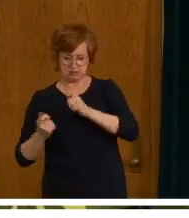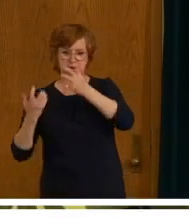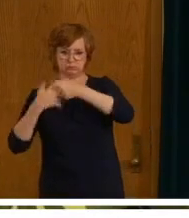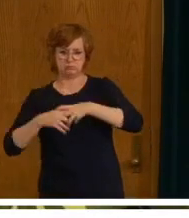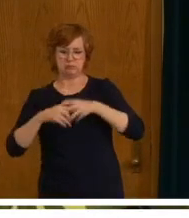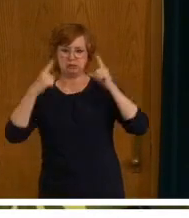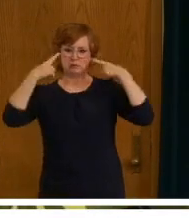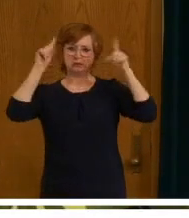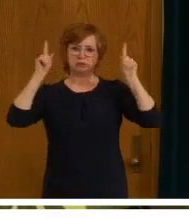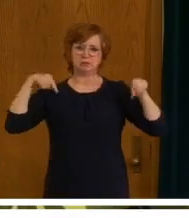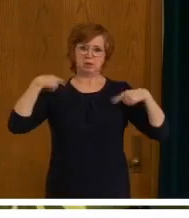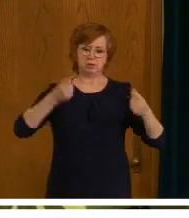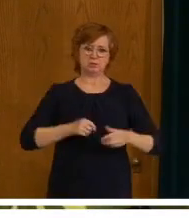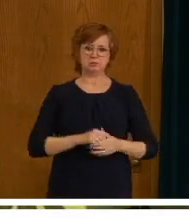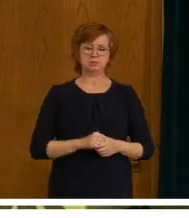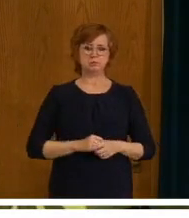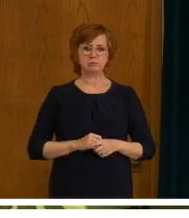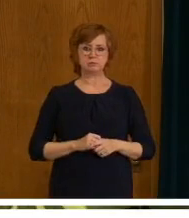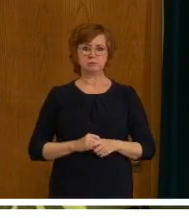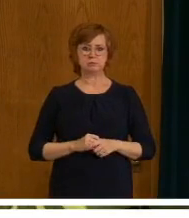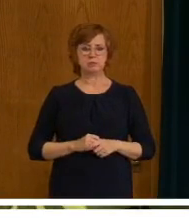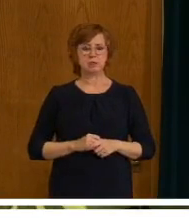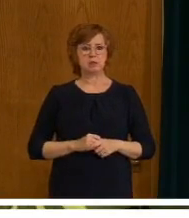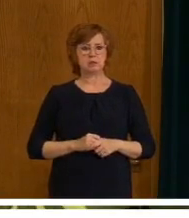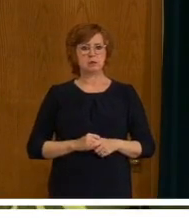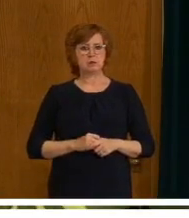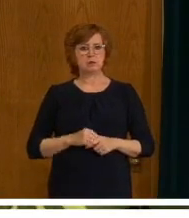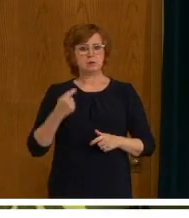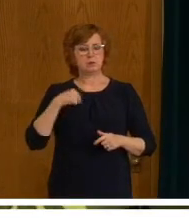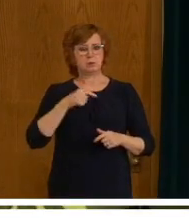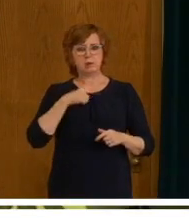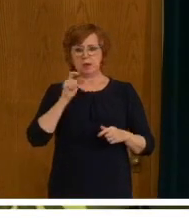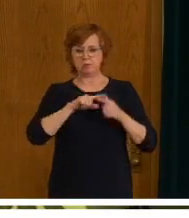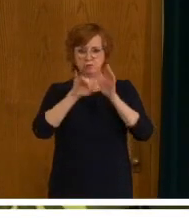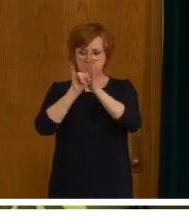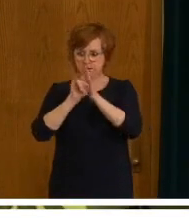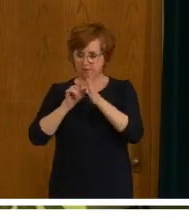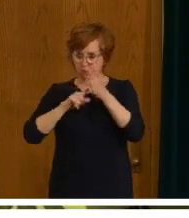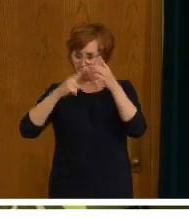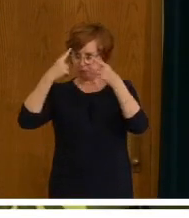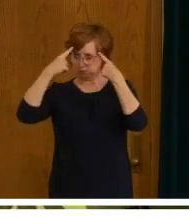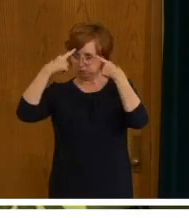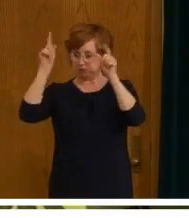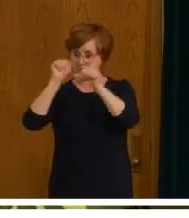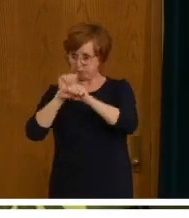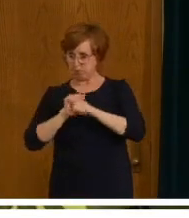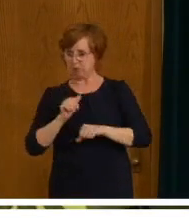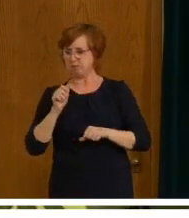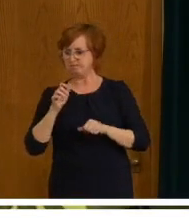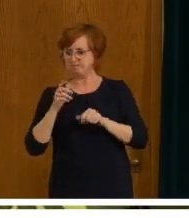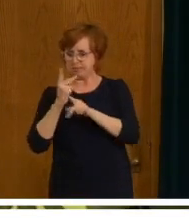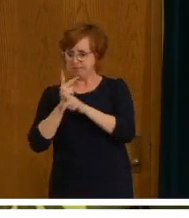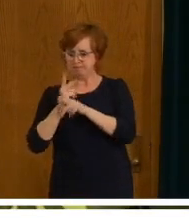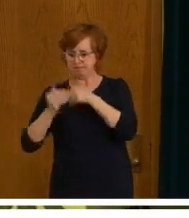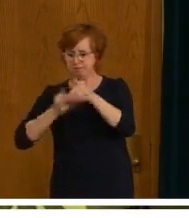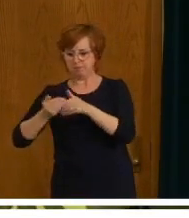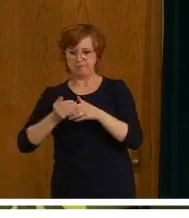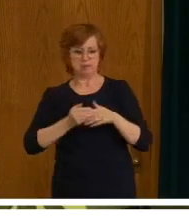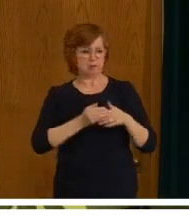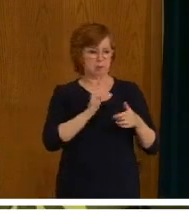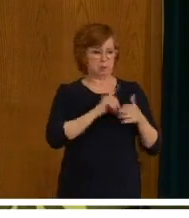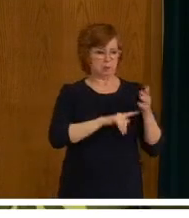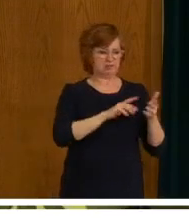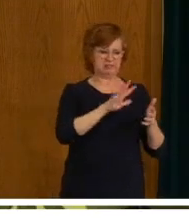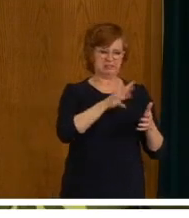to look at it with that lens. What is working? Let's continue doing that. And what is not working, let's shift some of those